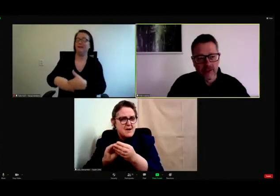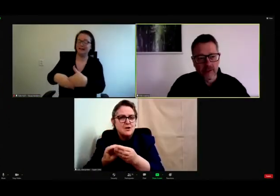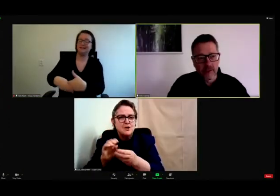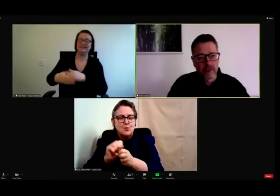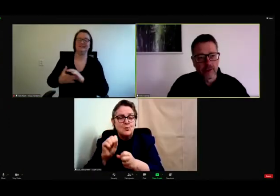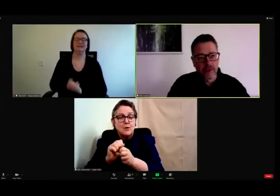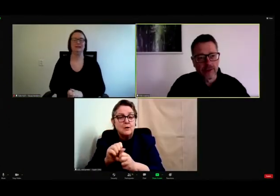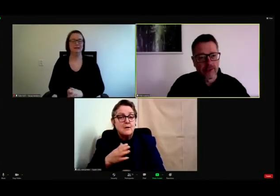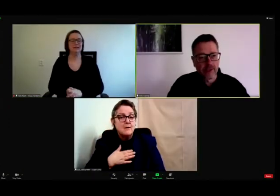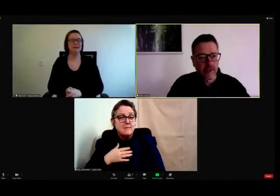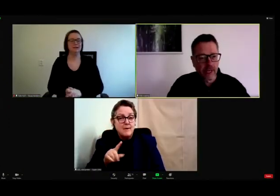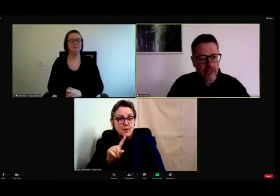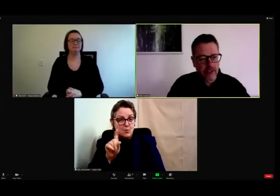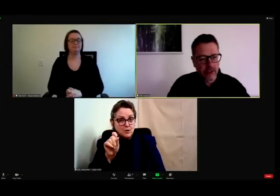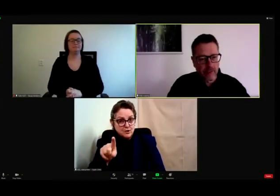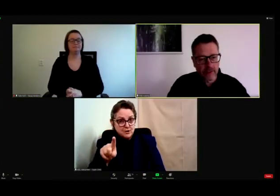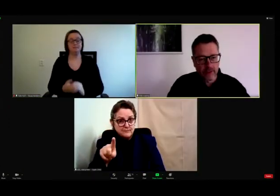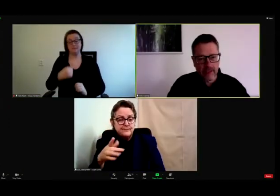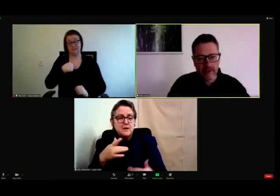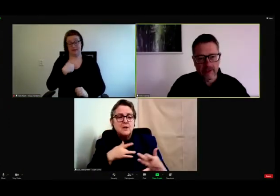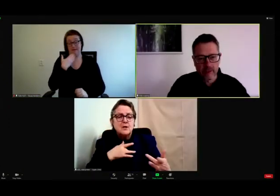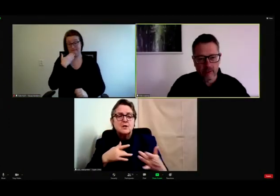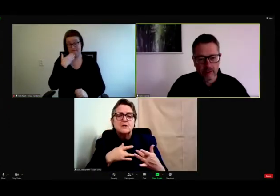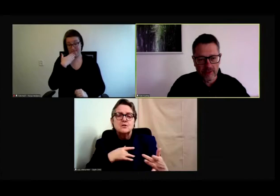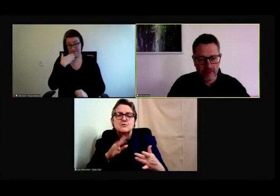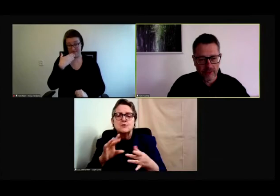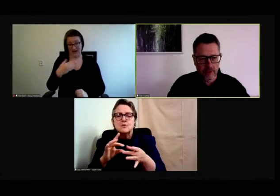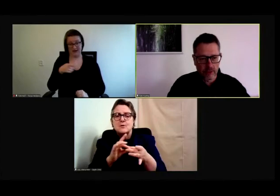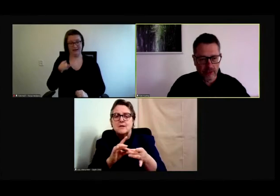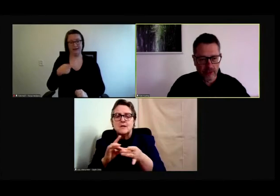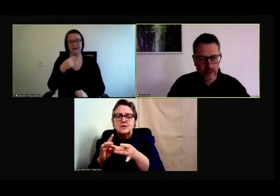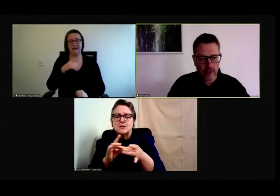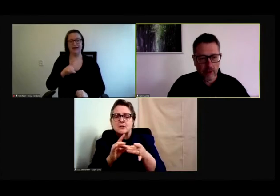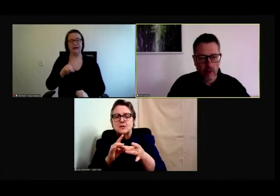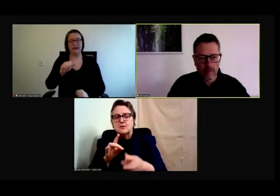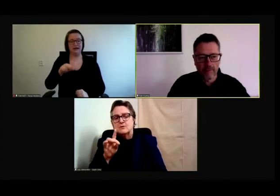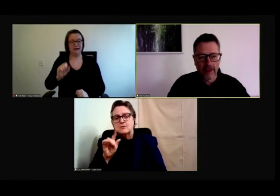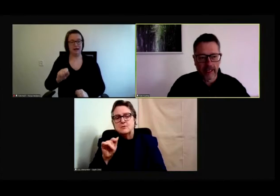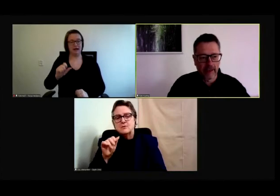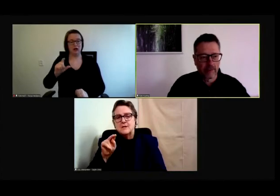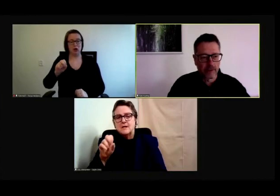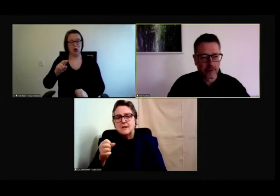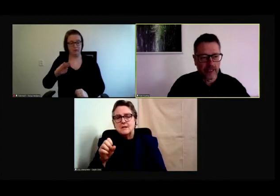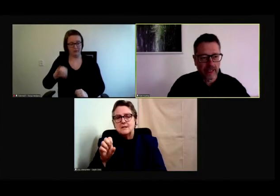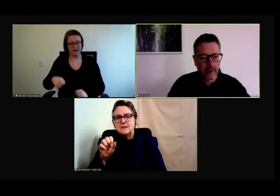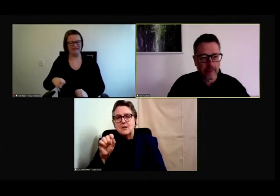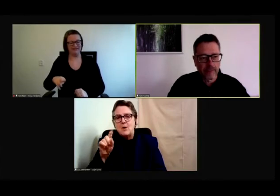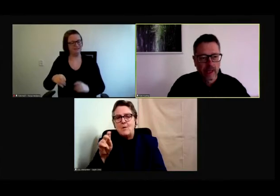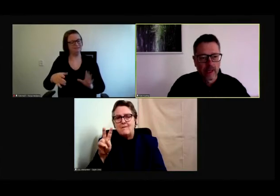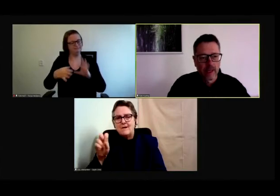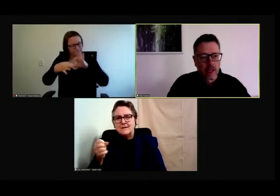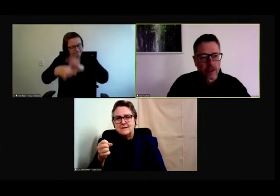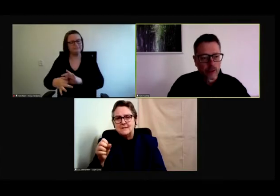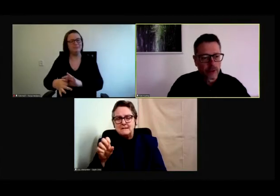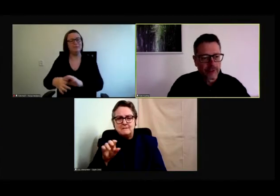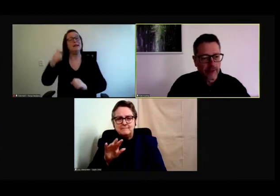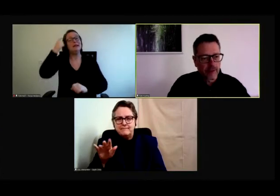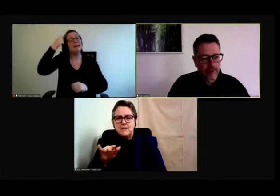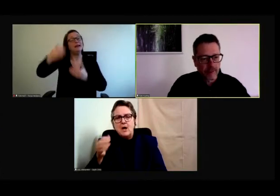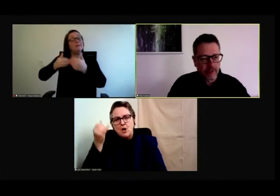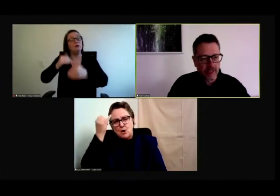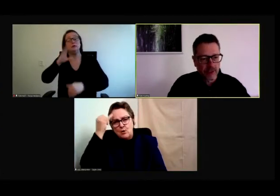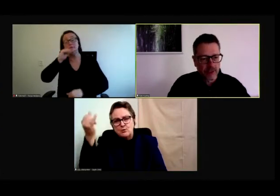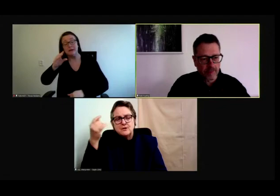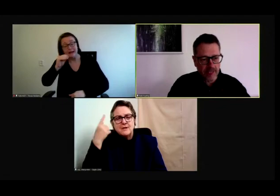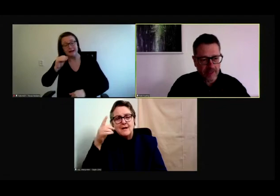My question concerns the relation you make to Dan Slobin's notion of thinking for speaking. So you